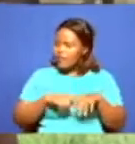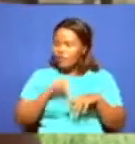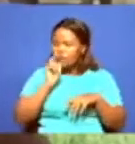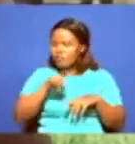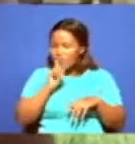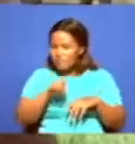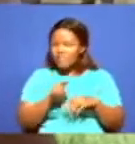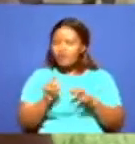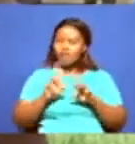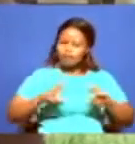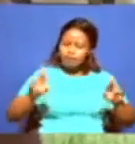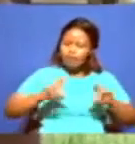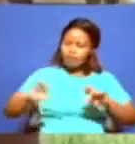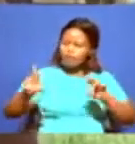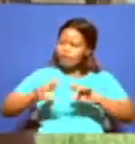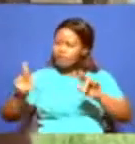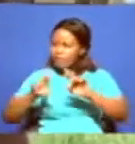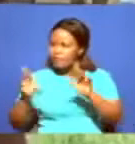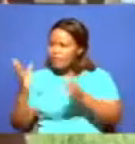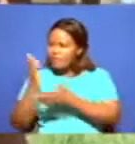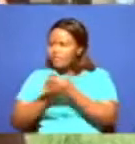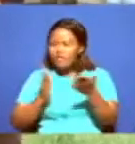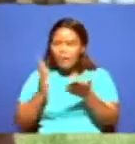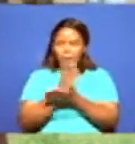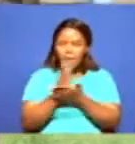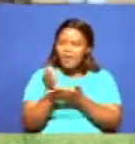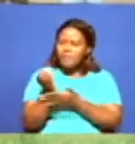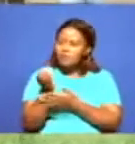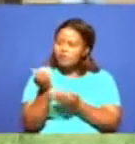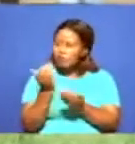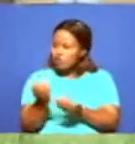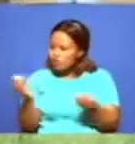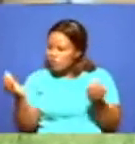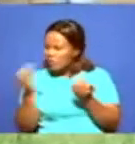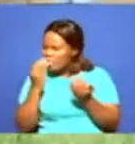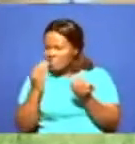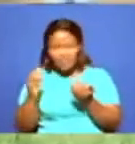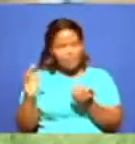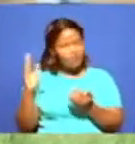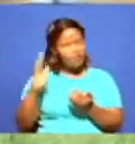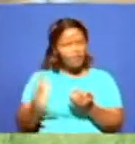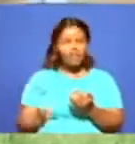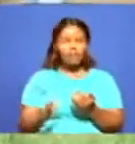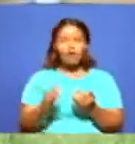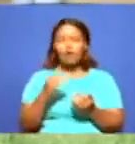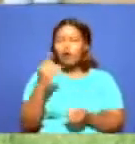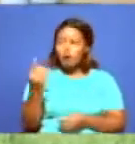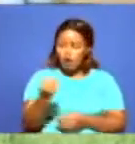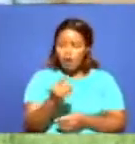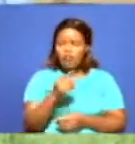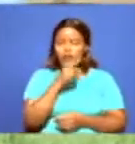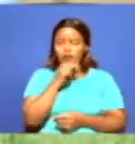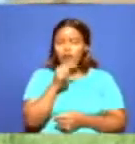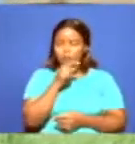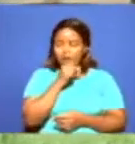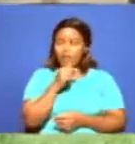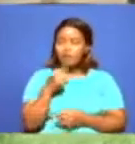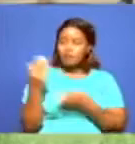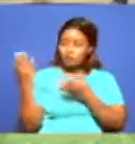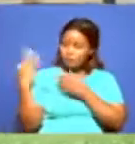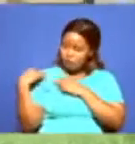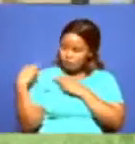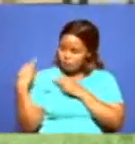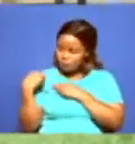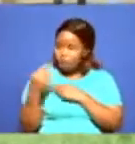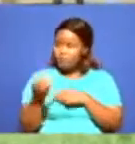that the children are not supposed to eat. There are some parts that only the men are the ones who are supposed to eat. But the names